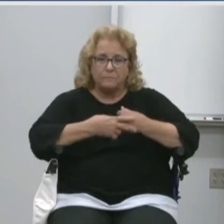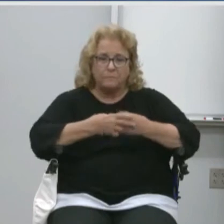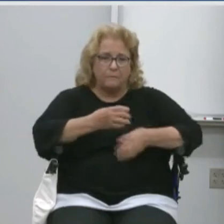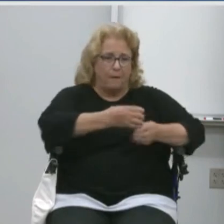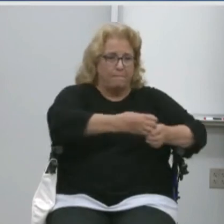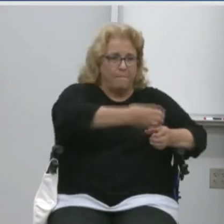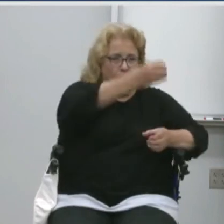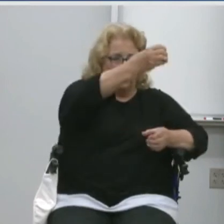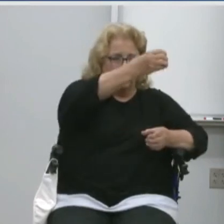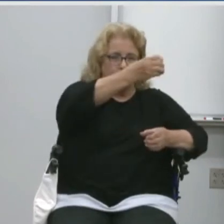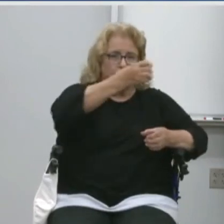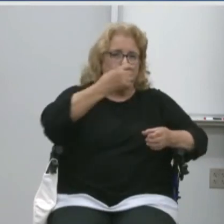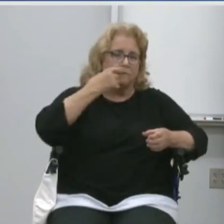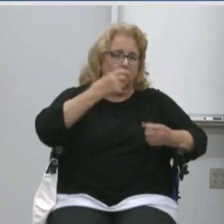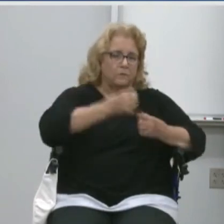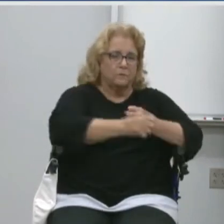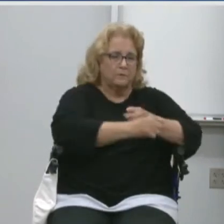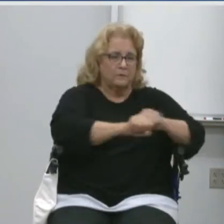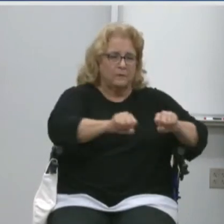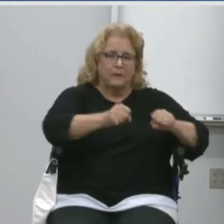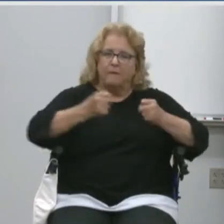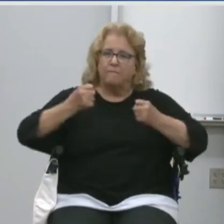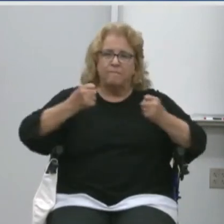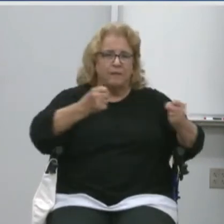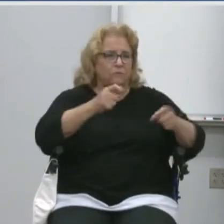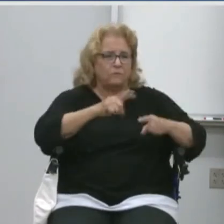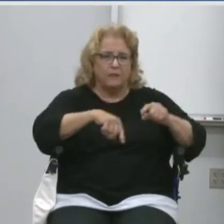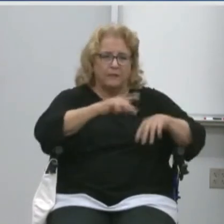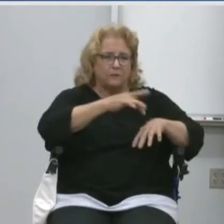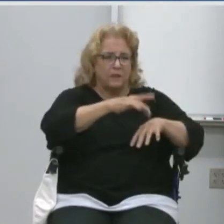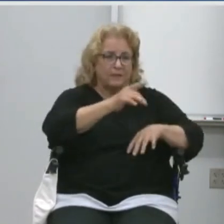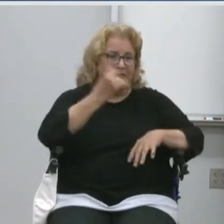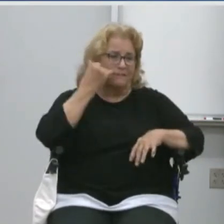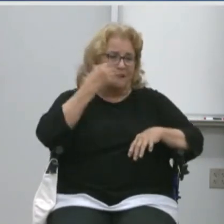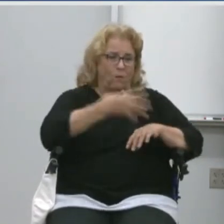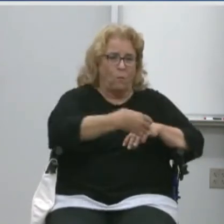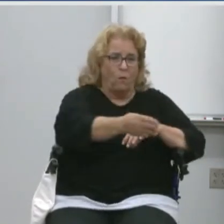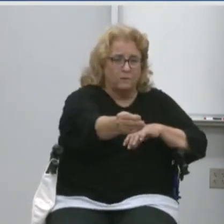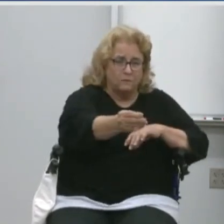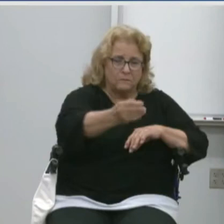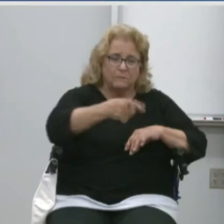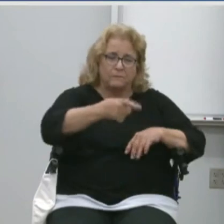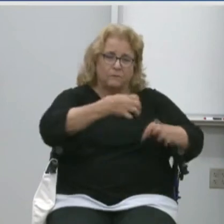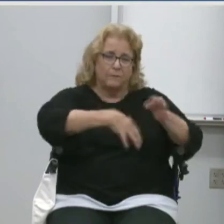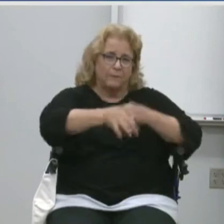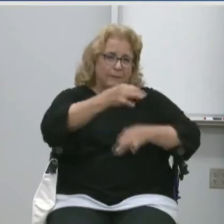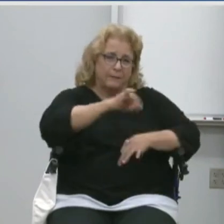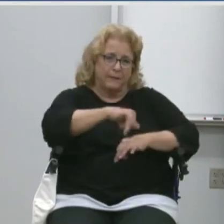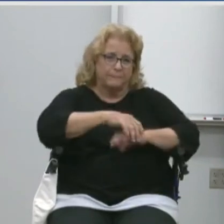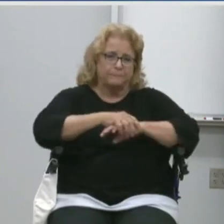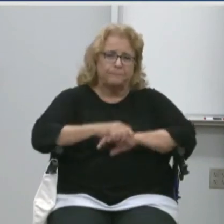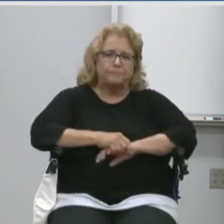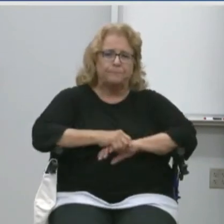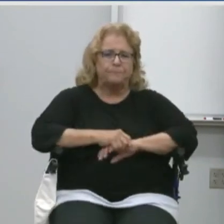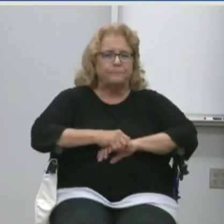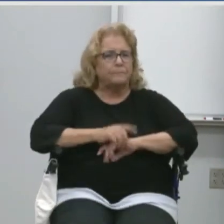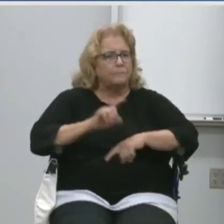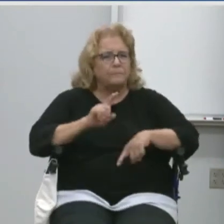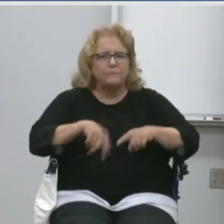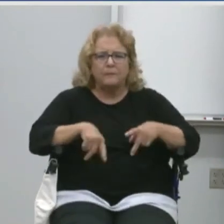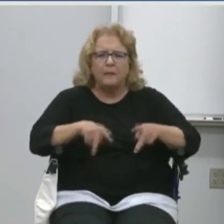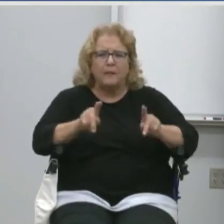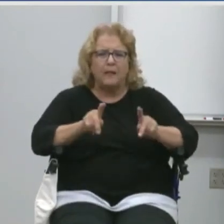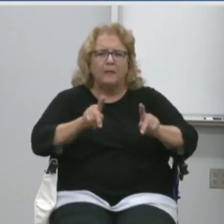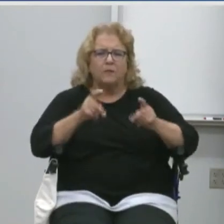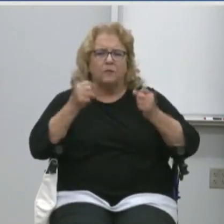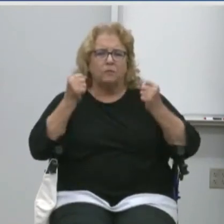the conservation area where vehicles can't go. If any of those get washed out or washed away, we have to replace those. We can't let vehicles on the beach